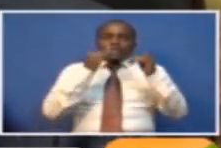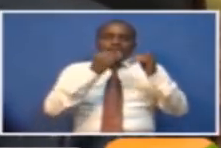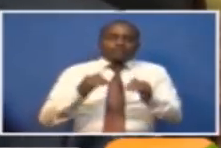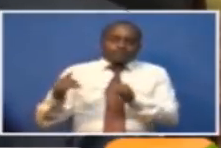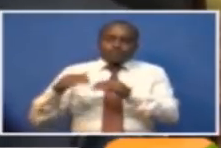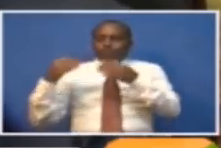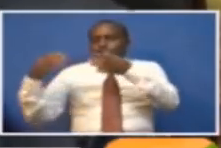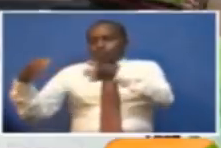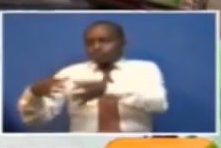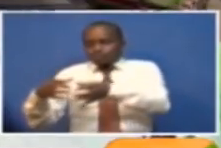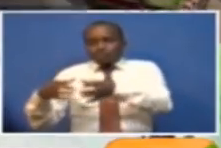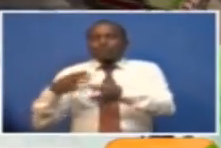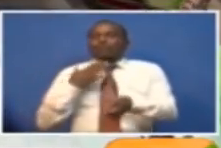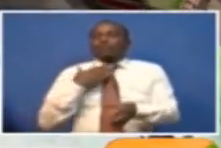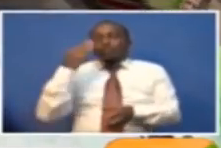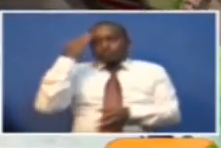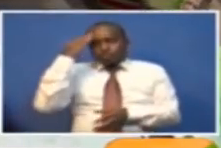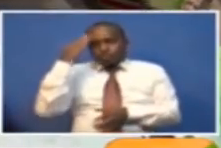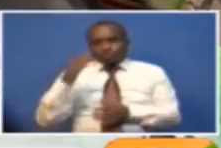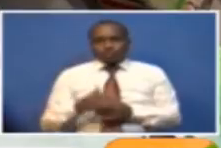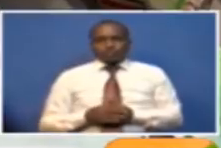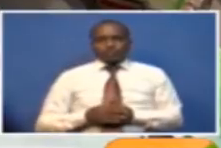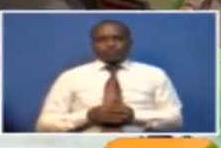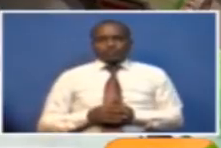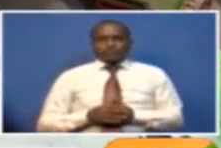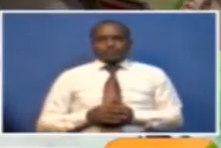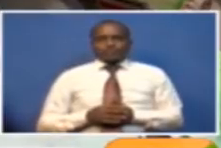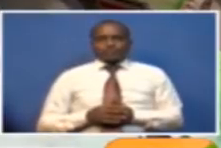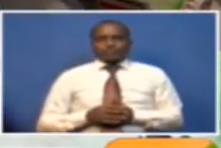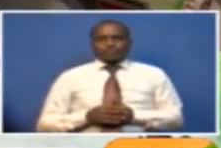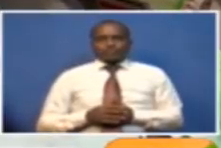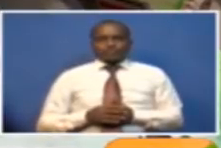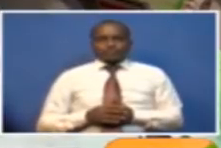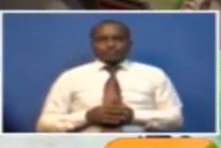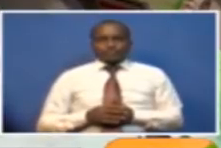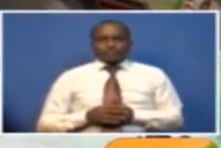they are, who imported sugar? Enoxicolia, Runinga ya Citizen.